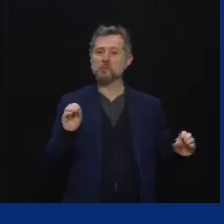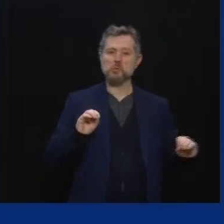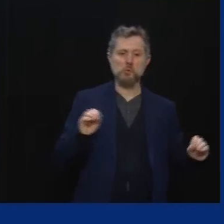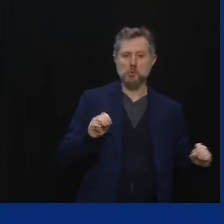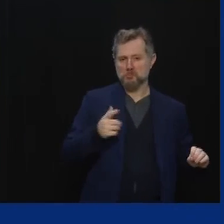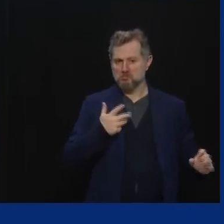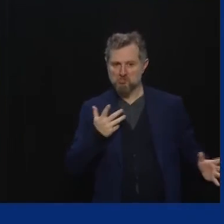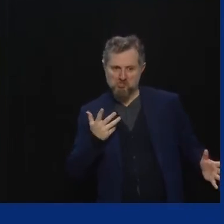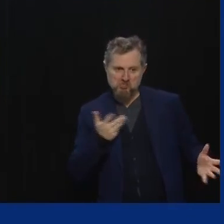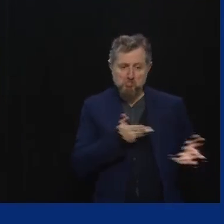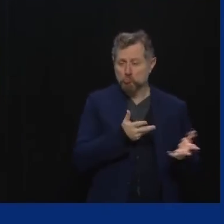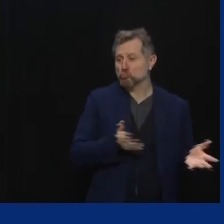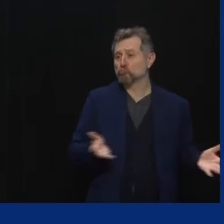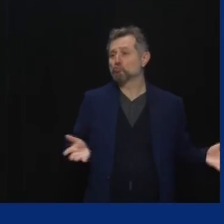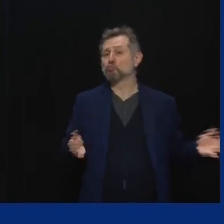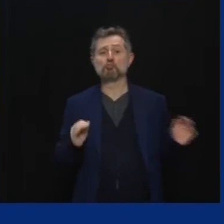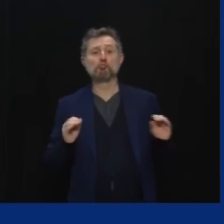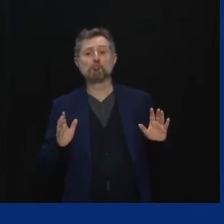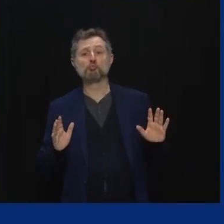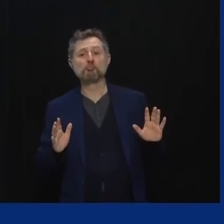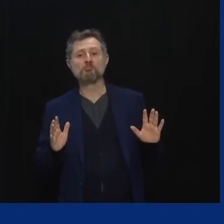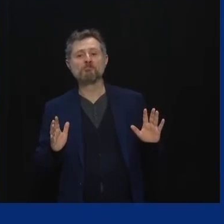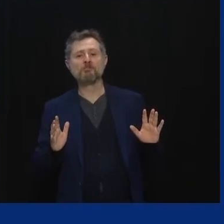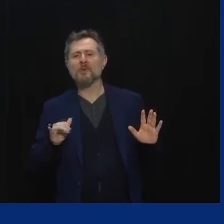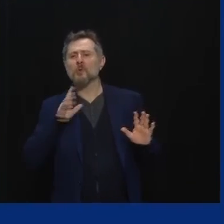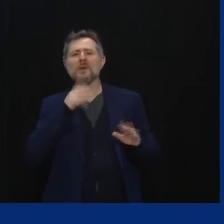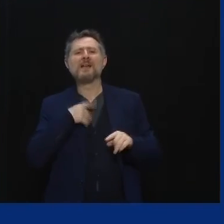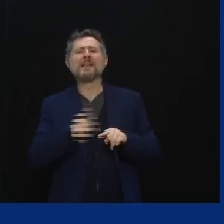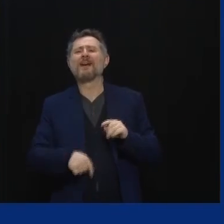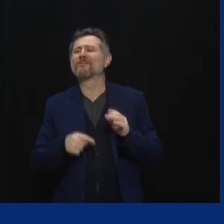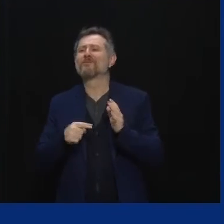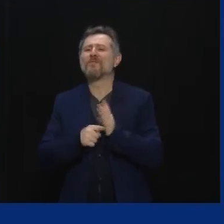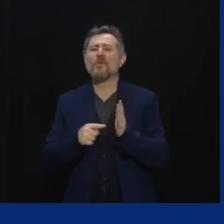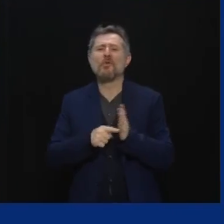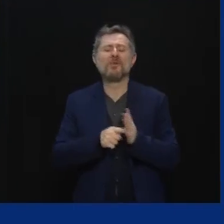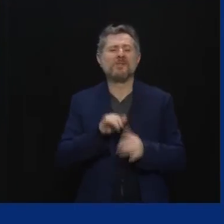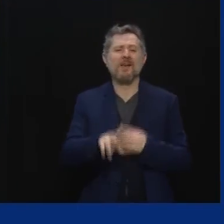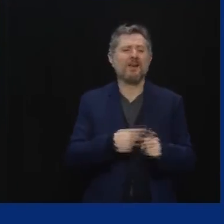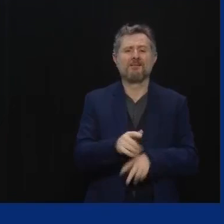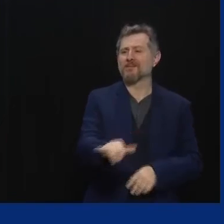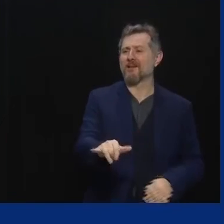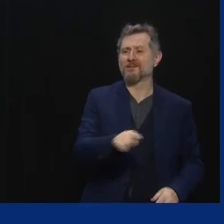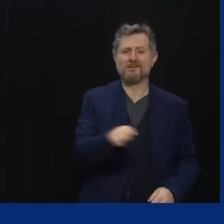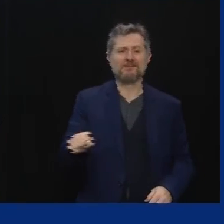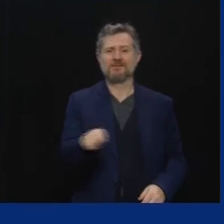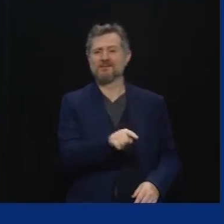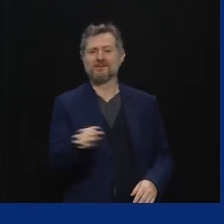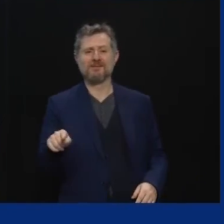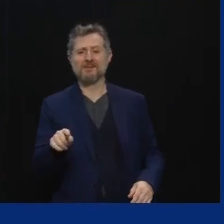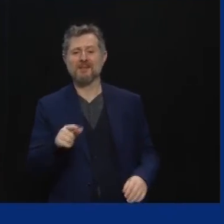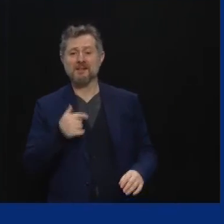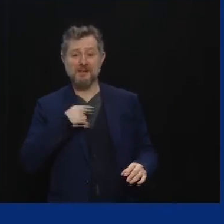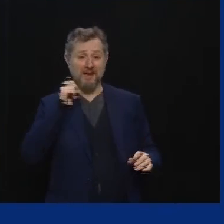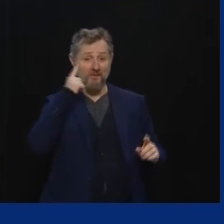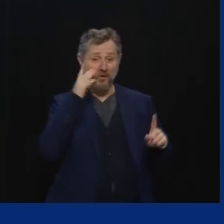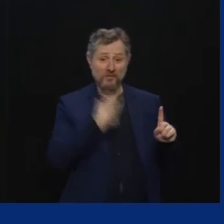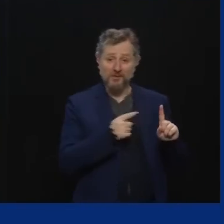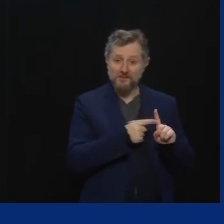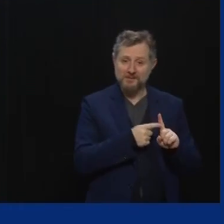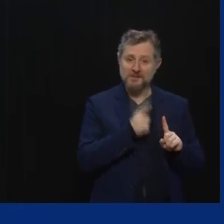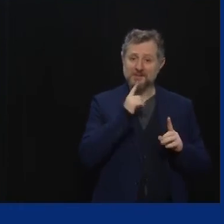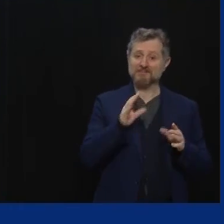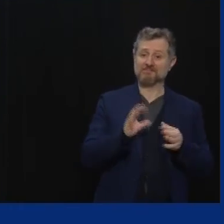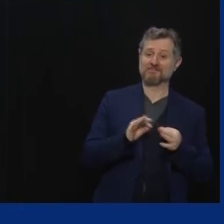We can't afford that. So what I think I hear the governor saying is that these partnerships matter to a coherent